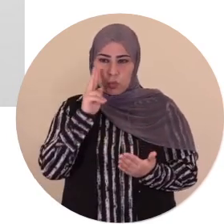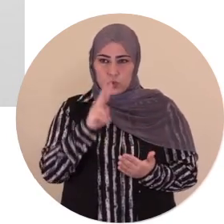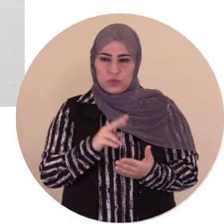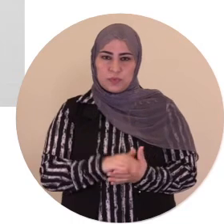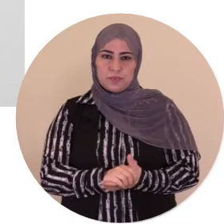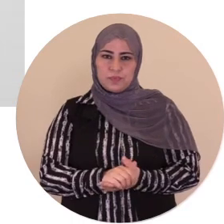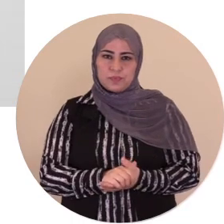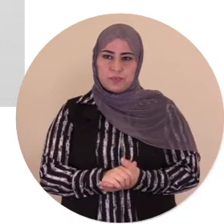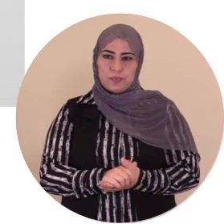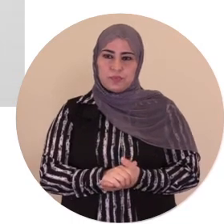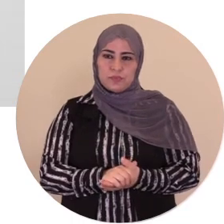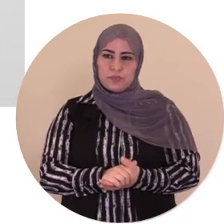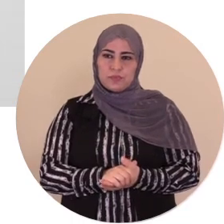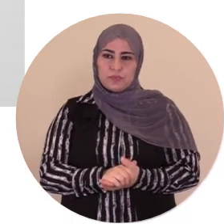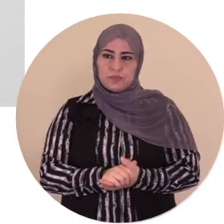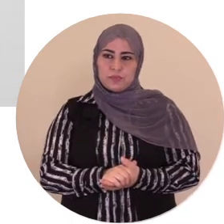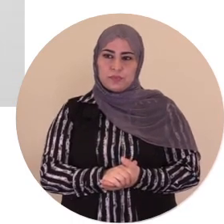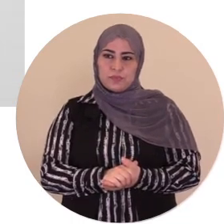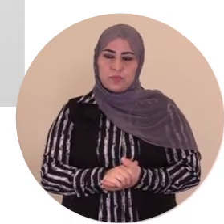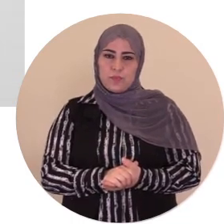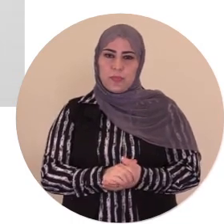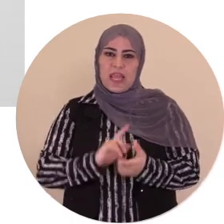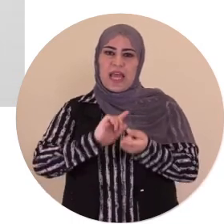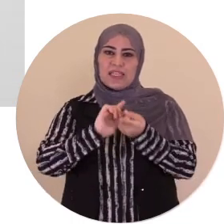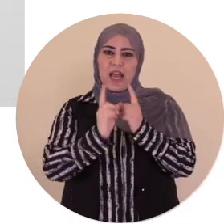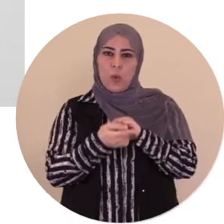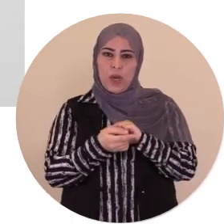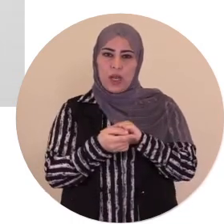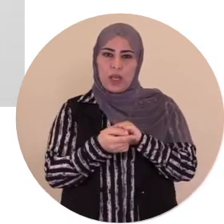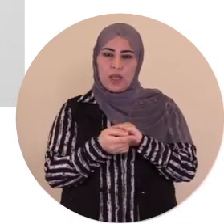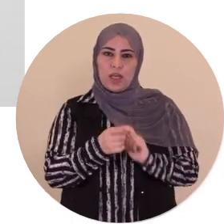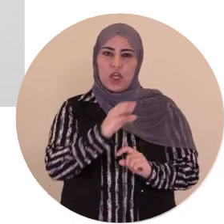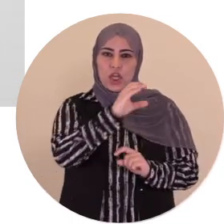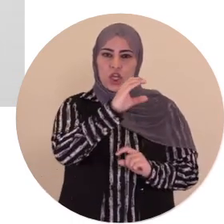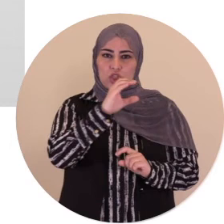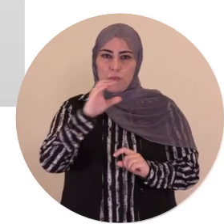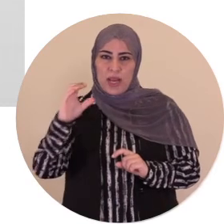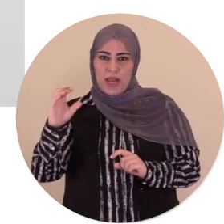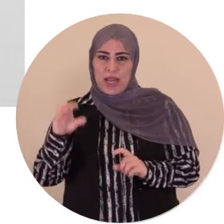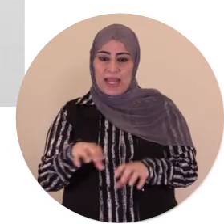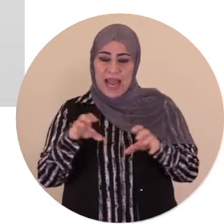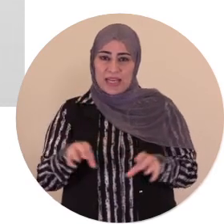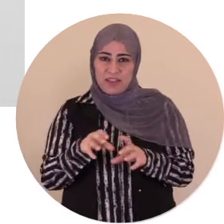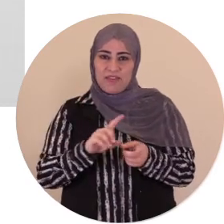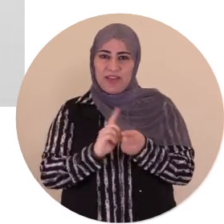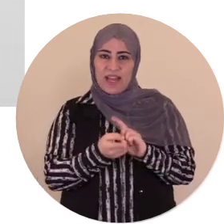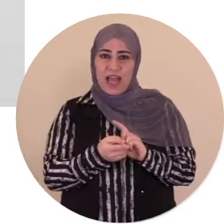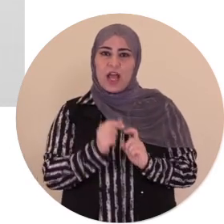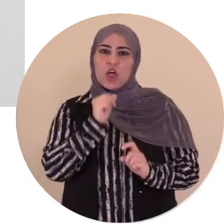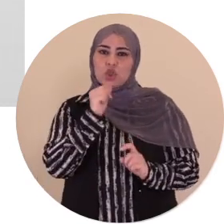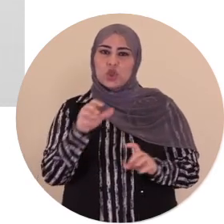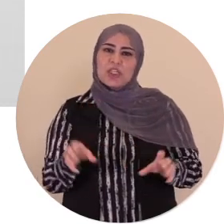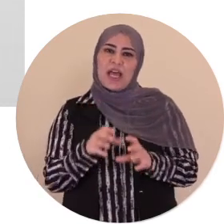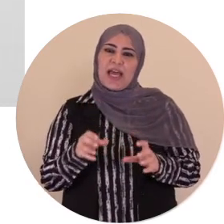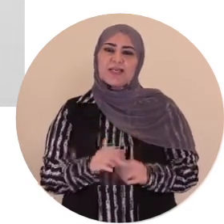You were asked to change these passive sentences into active ones and vice versa. So let's look at the first